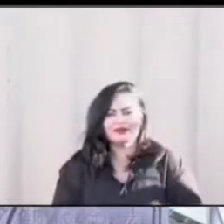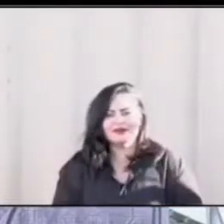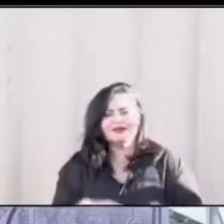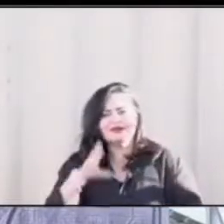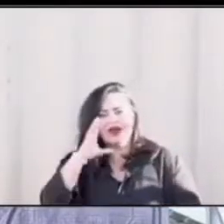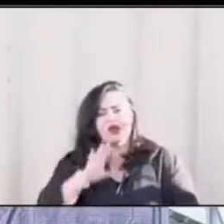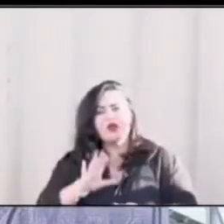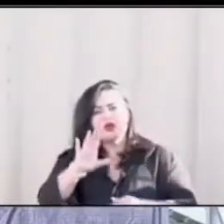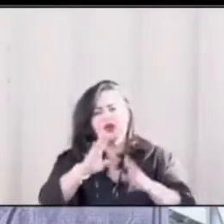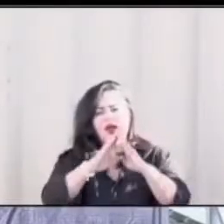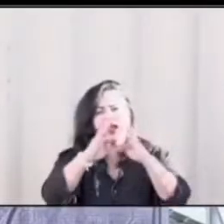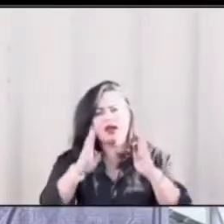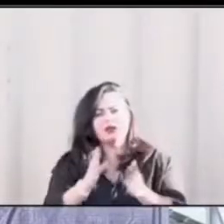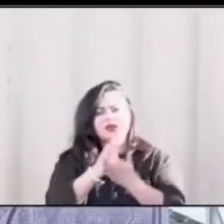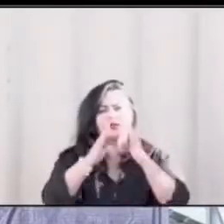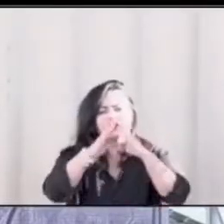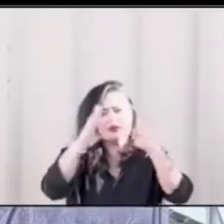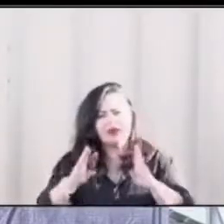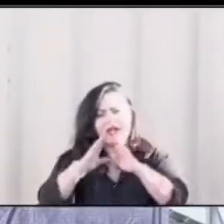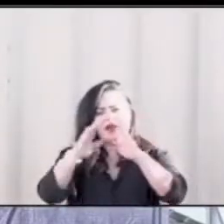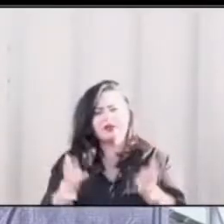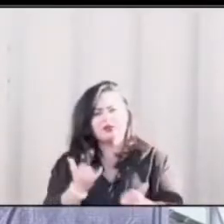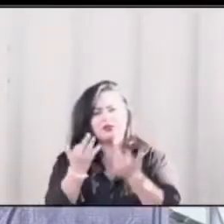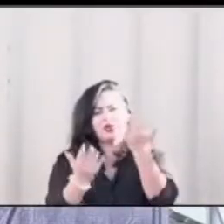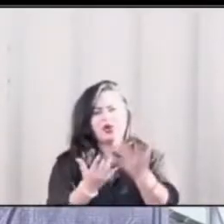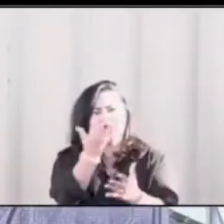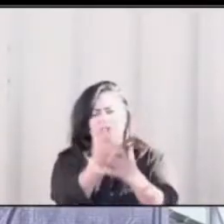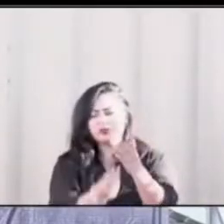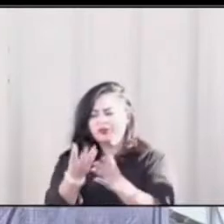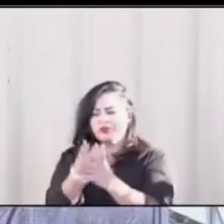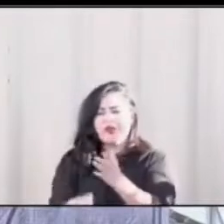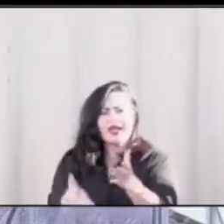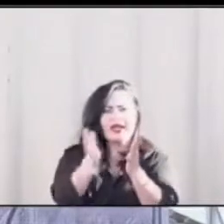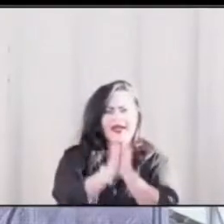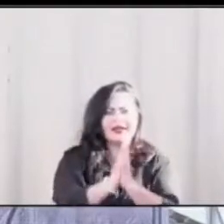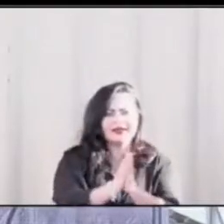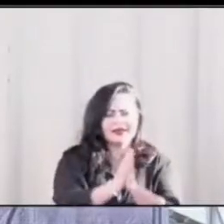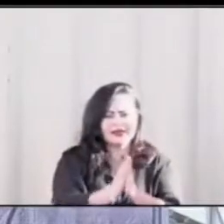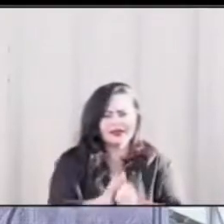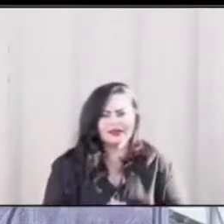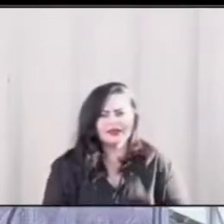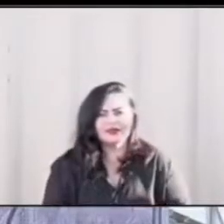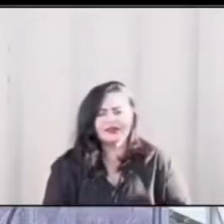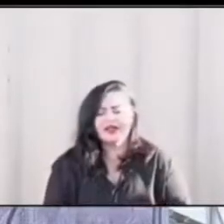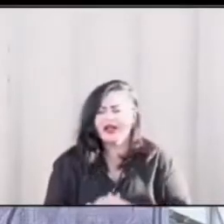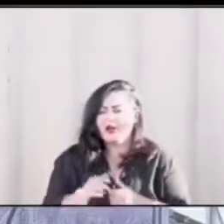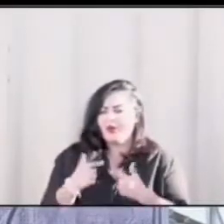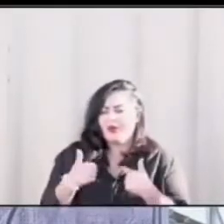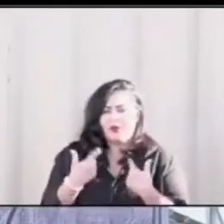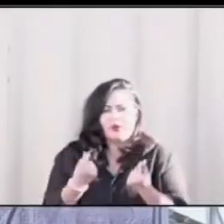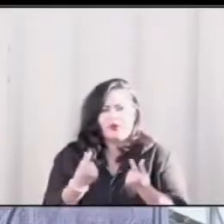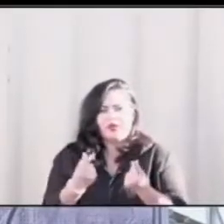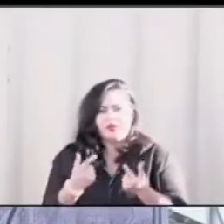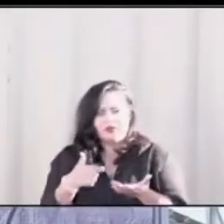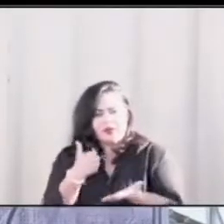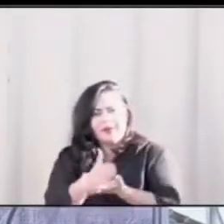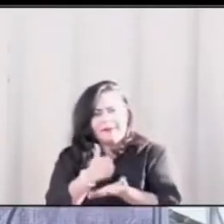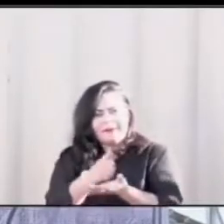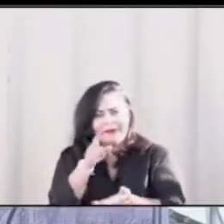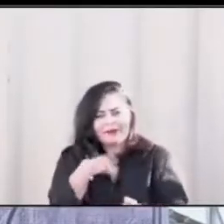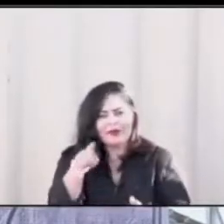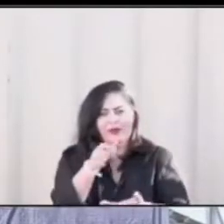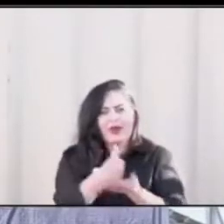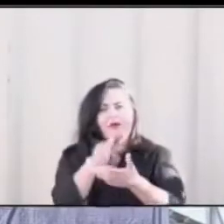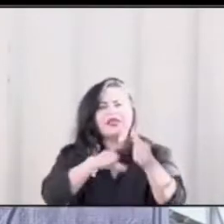house burned down and they're asking me what they can do to help. You know, the better question is what can I do to help, or even the better question, how can we help each